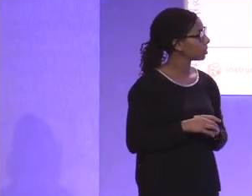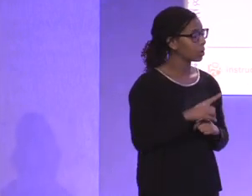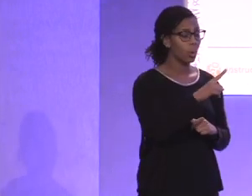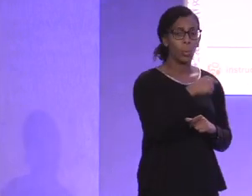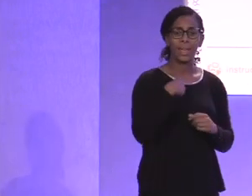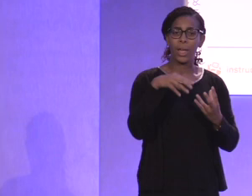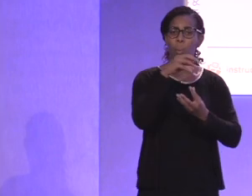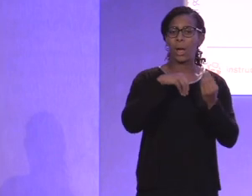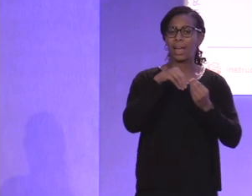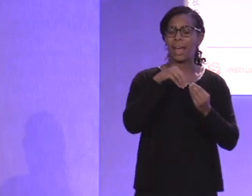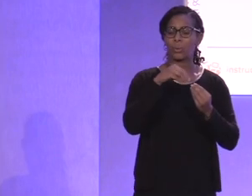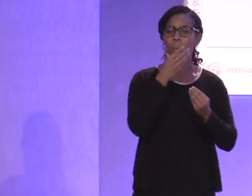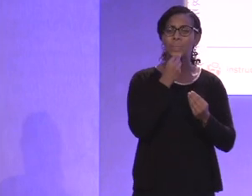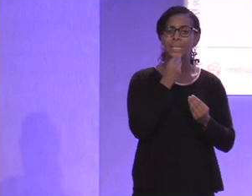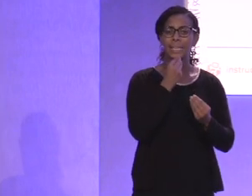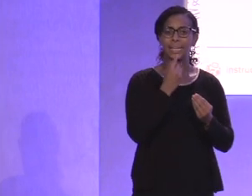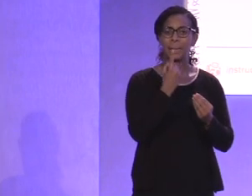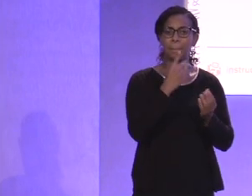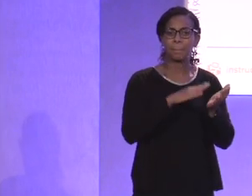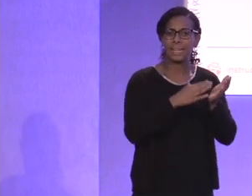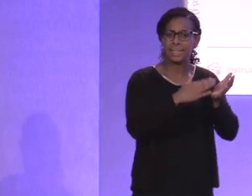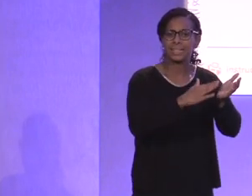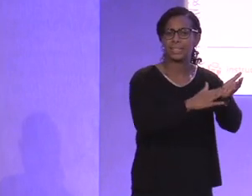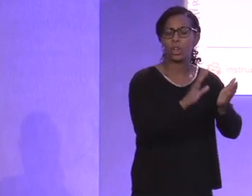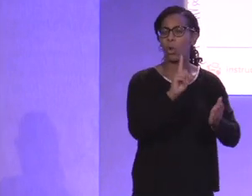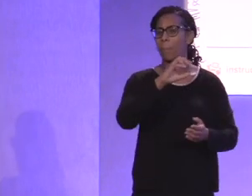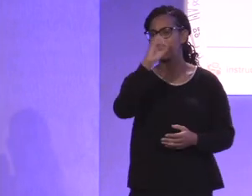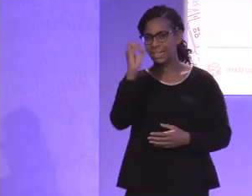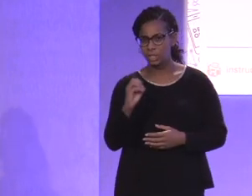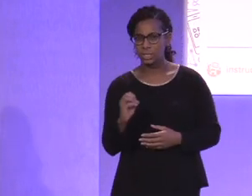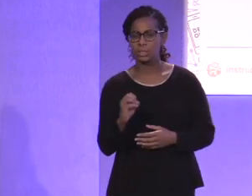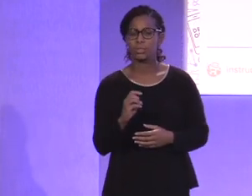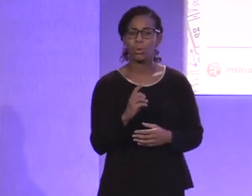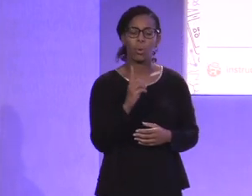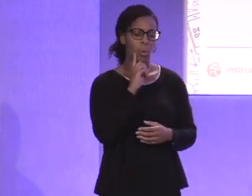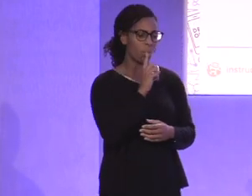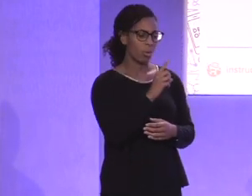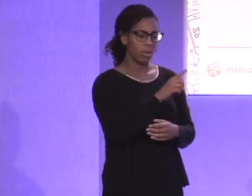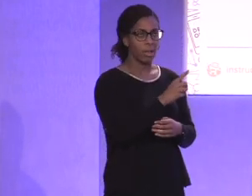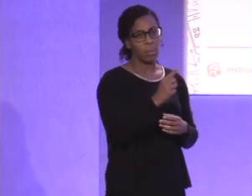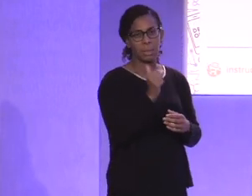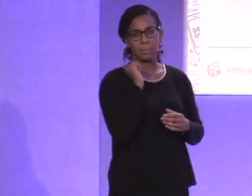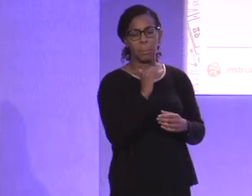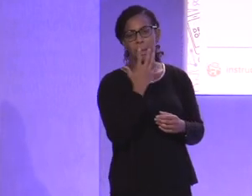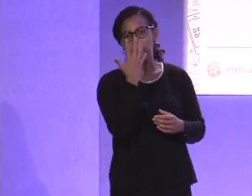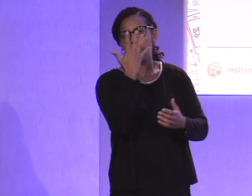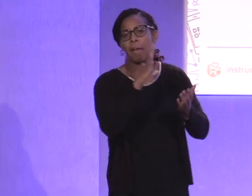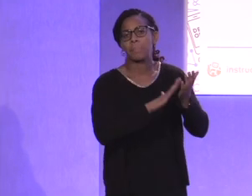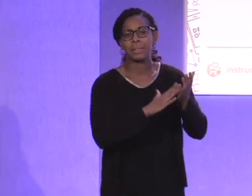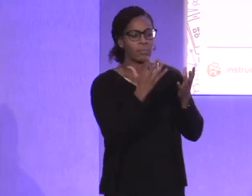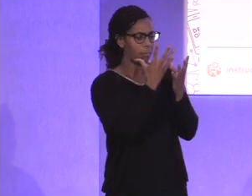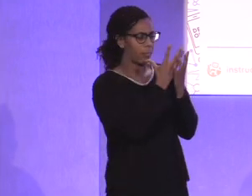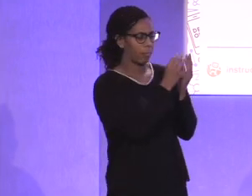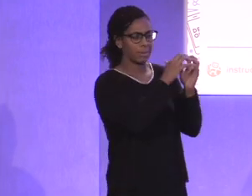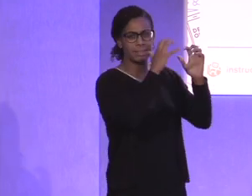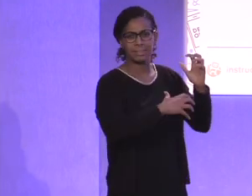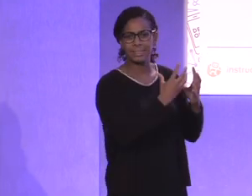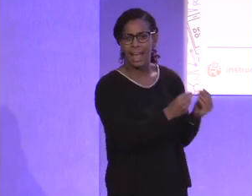not percentages. So like, it's easier to think we burned through 5 minutes of downtime last night. What happened there?